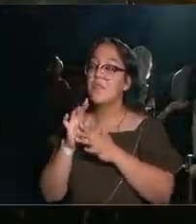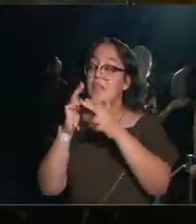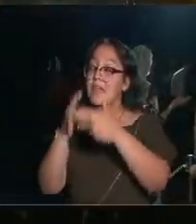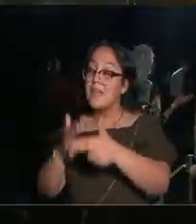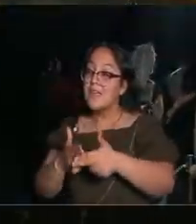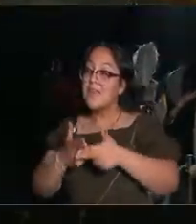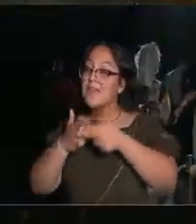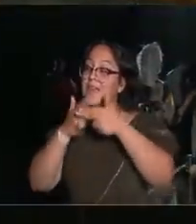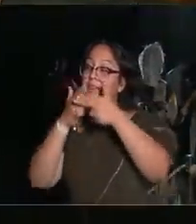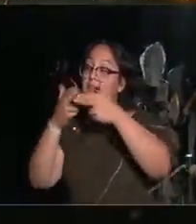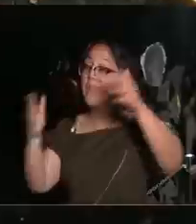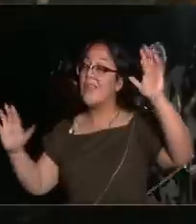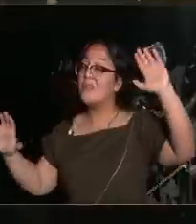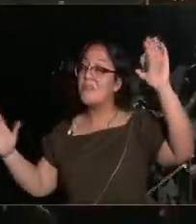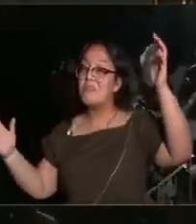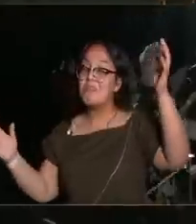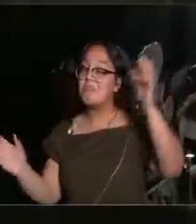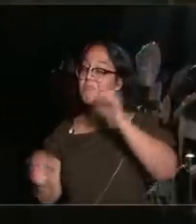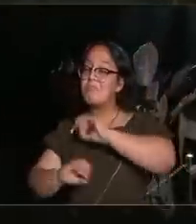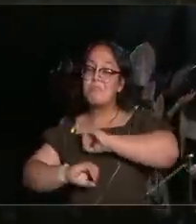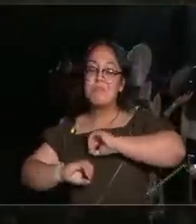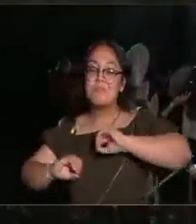nombre sin igual.